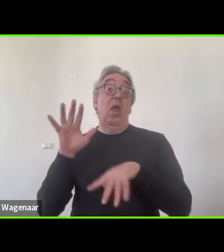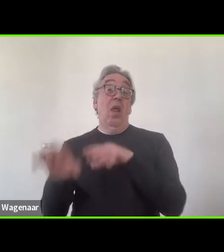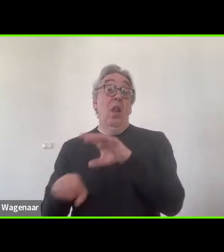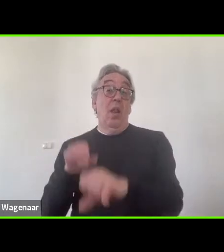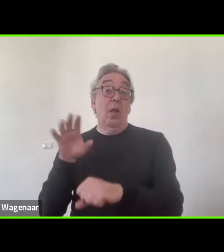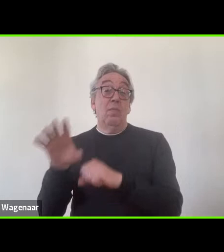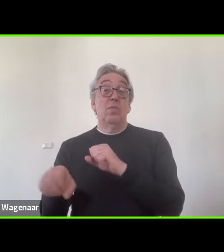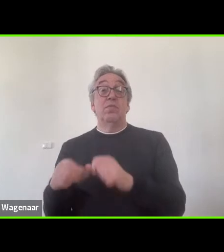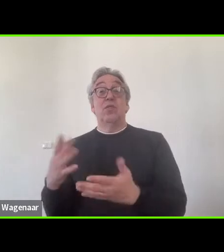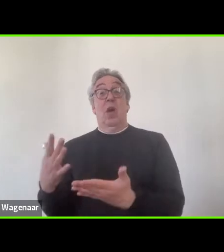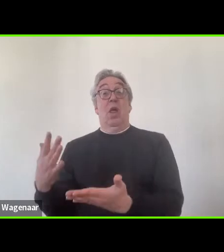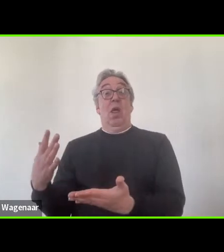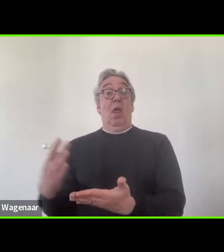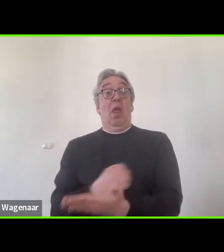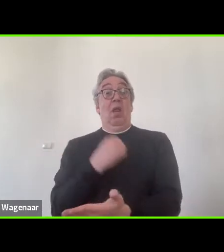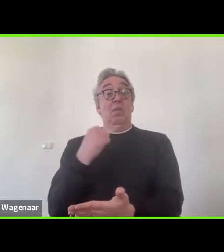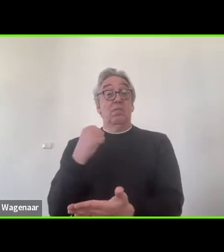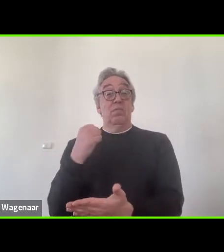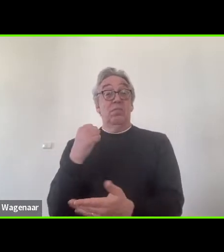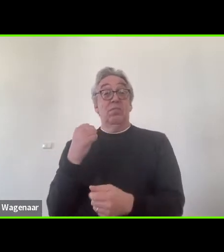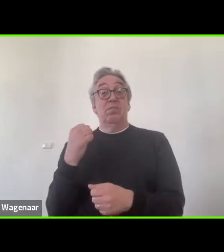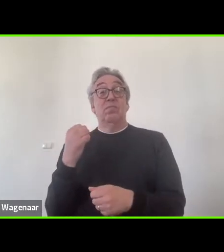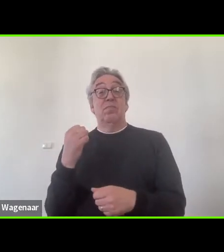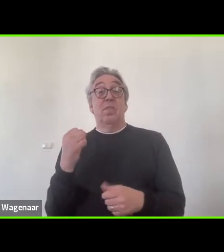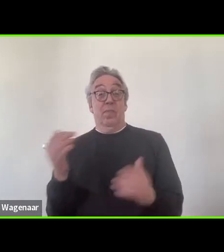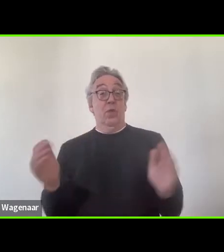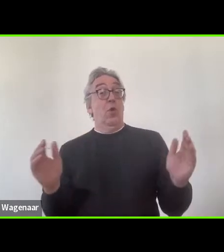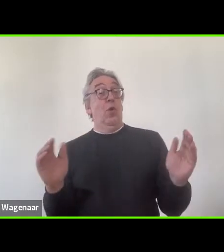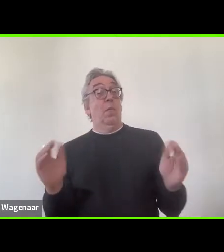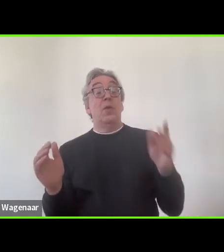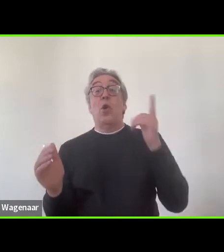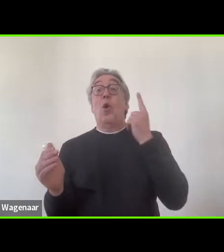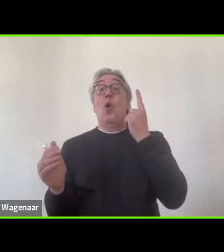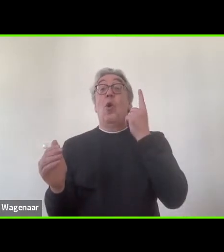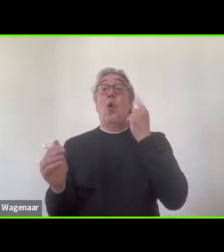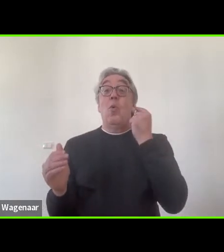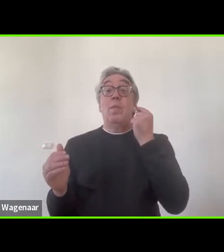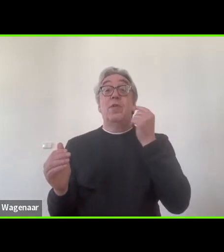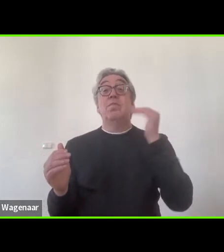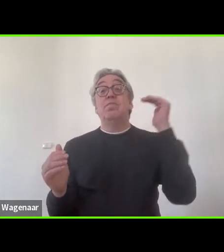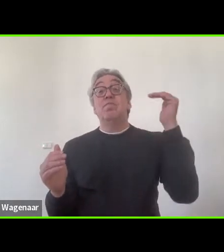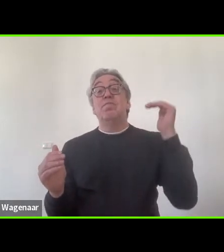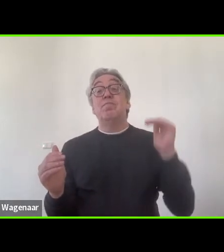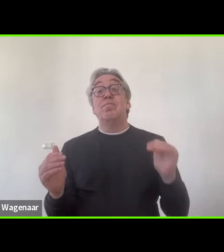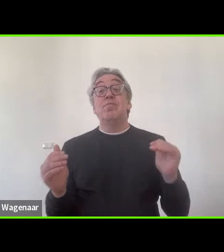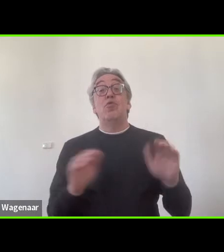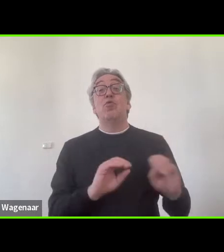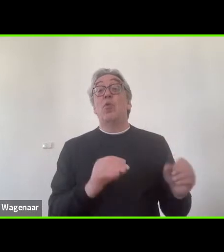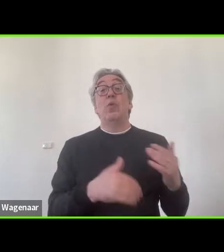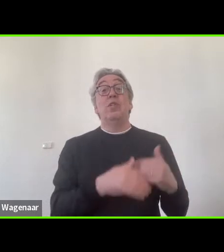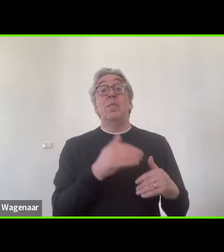exploitation, and maltreatment than women and girls without disability.